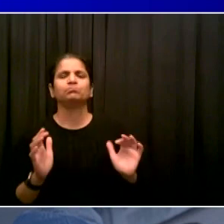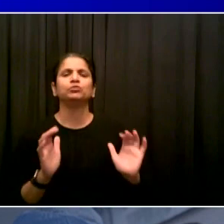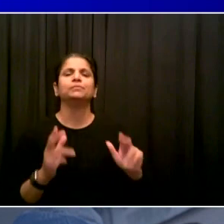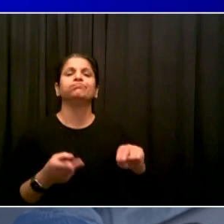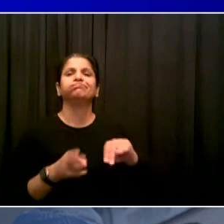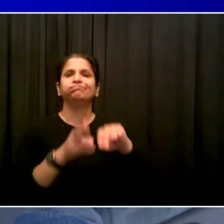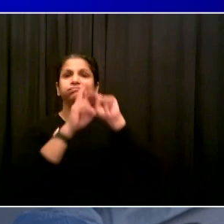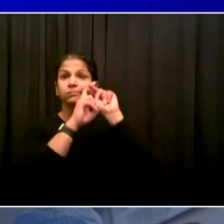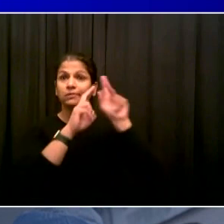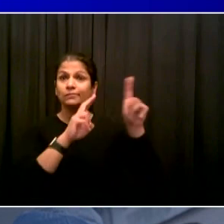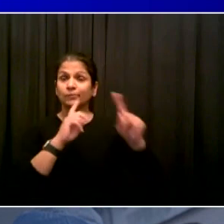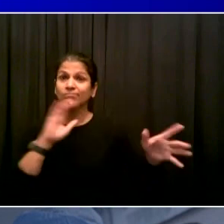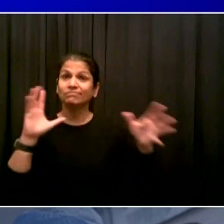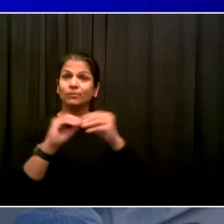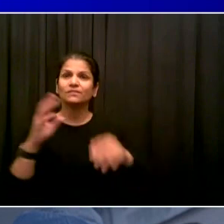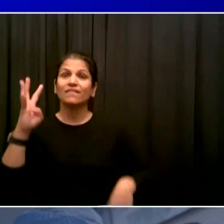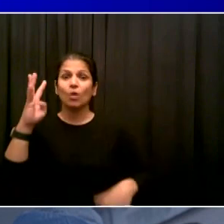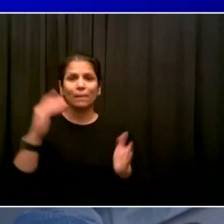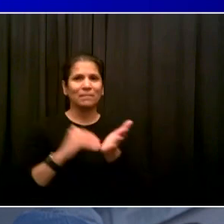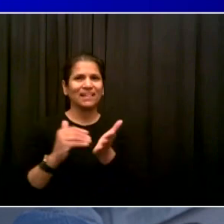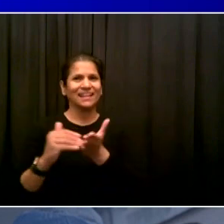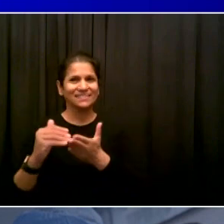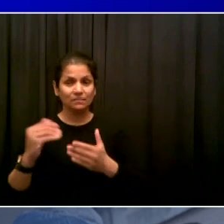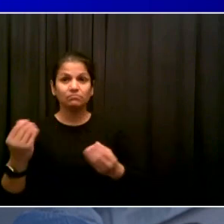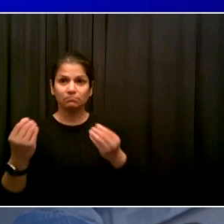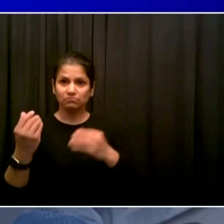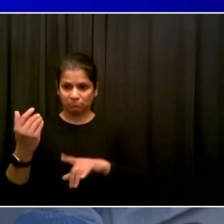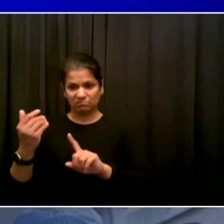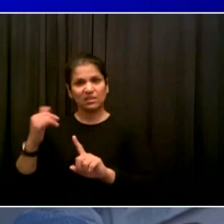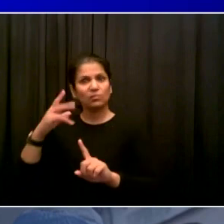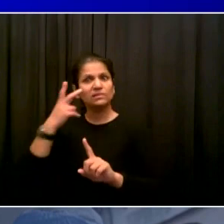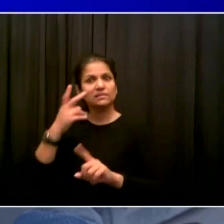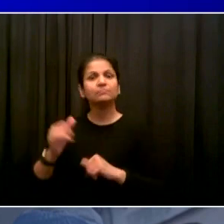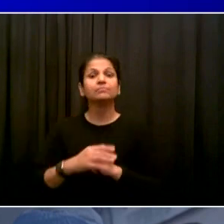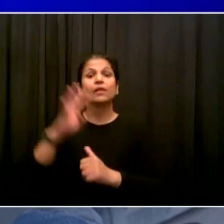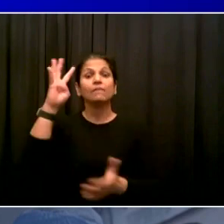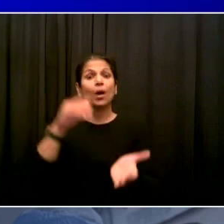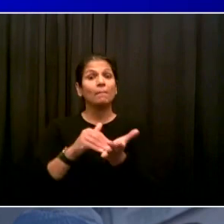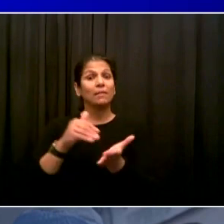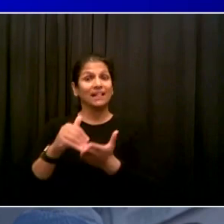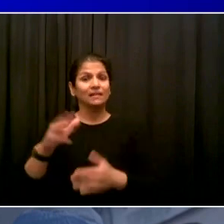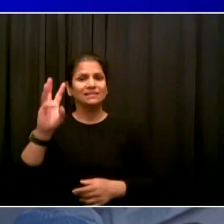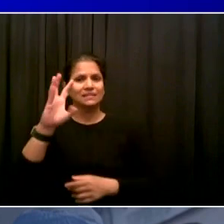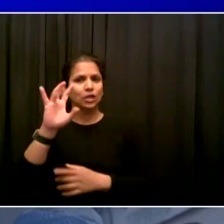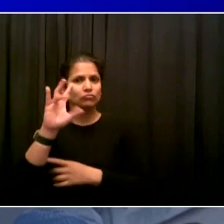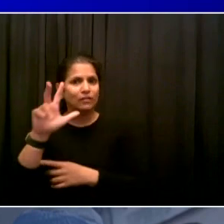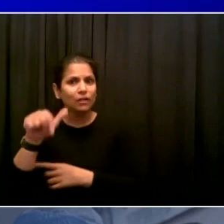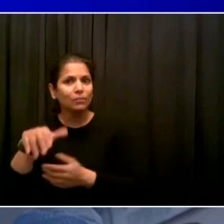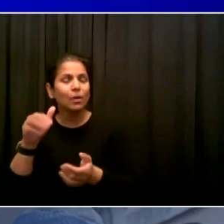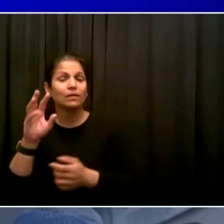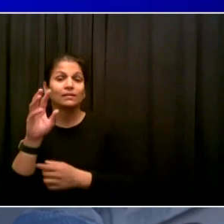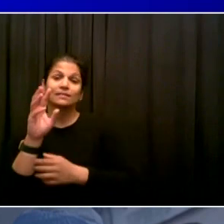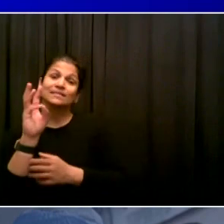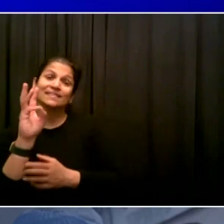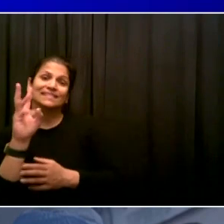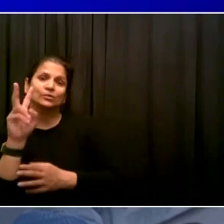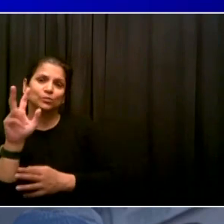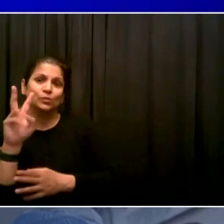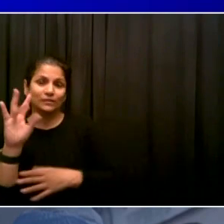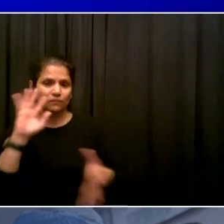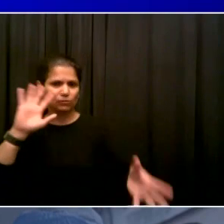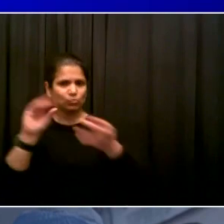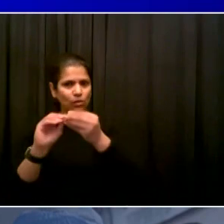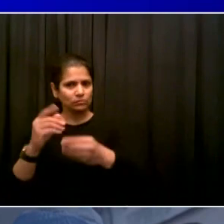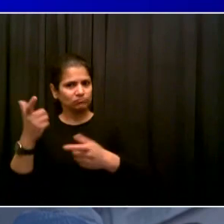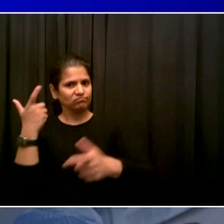4,673,627 vaccinations in New York City. More vaccinations than there are people in the state of Louisiana altogether. So